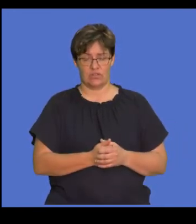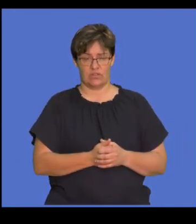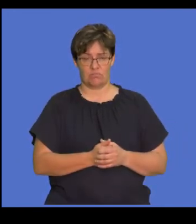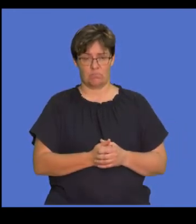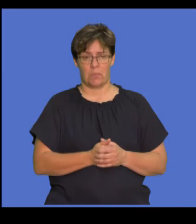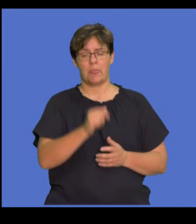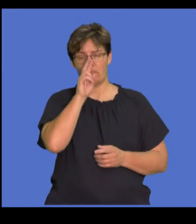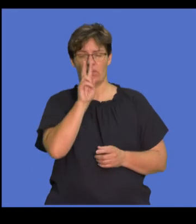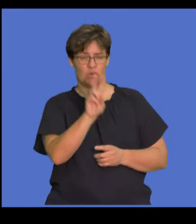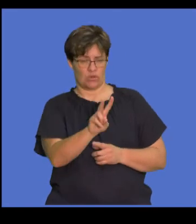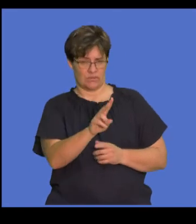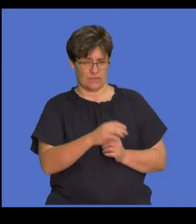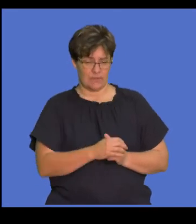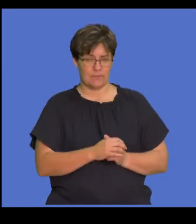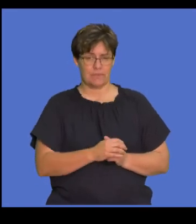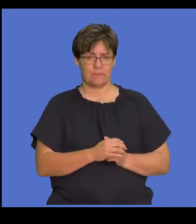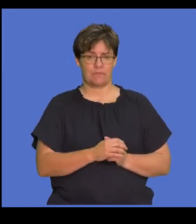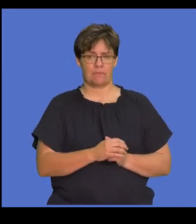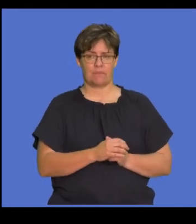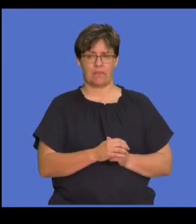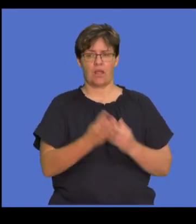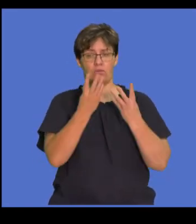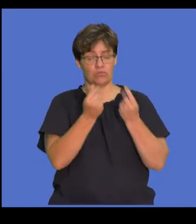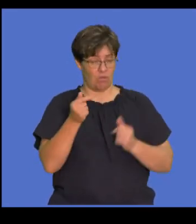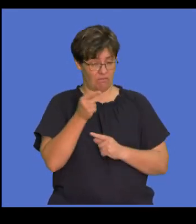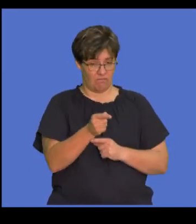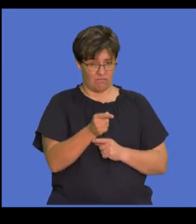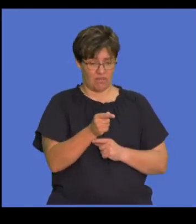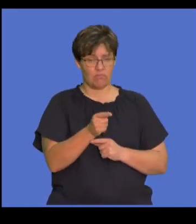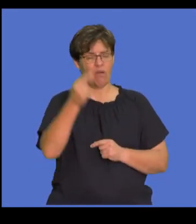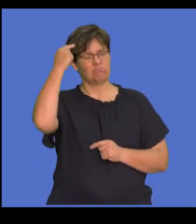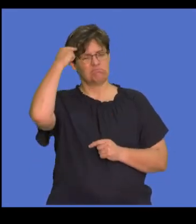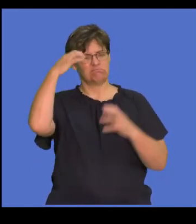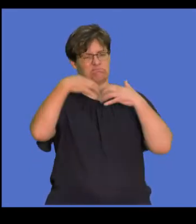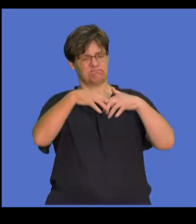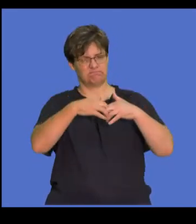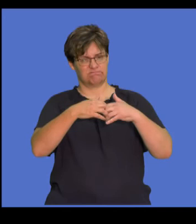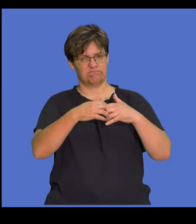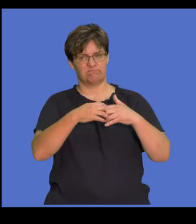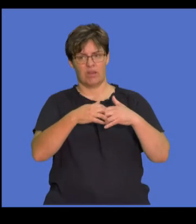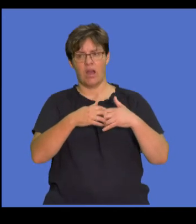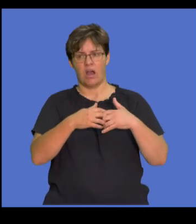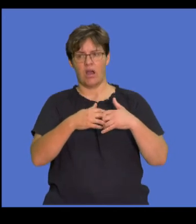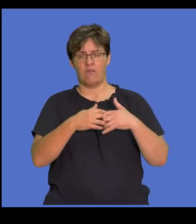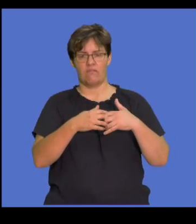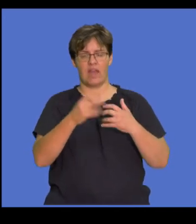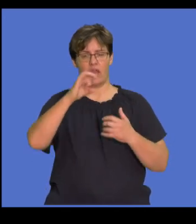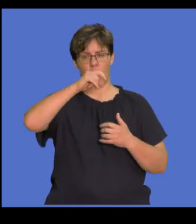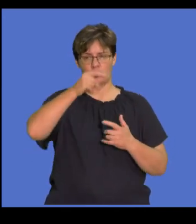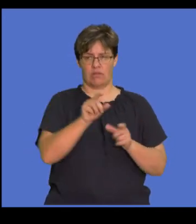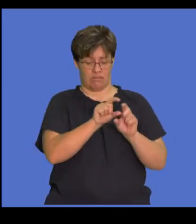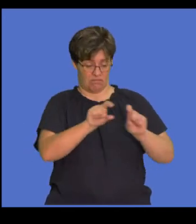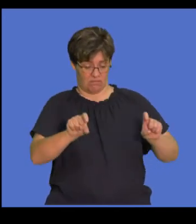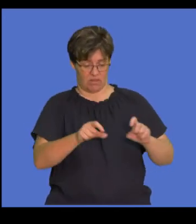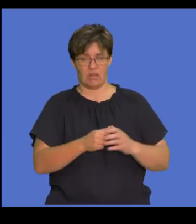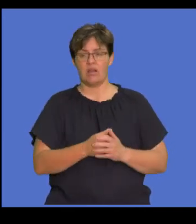in a particular. Solving that, you consider the ratio or the equation that I've given